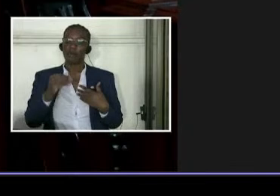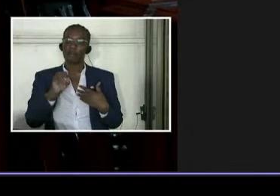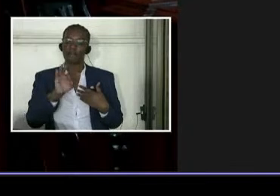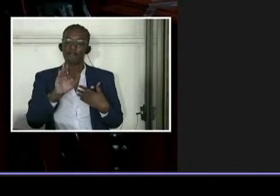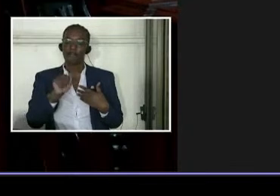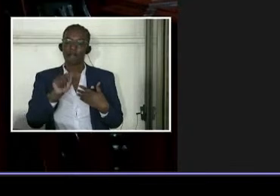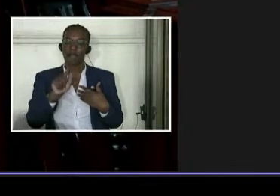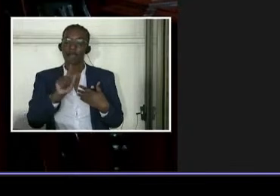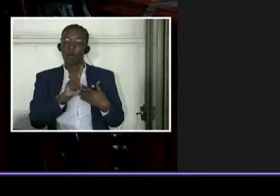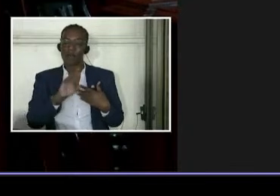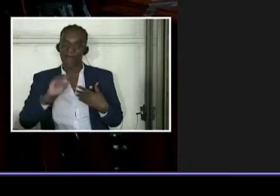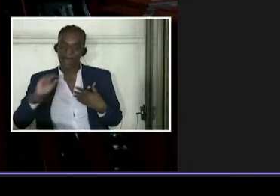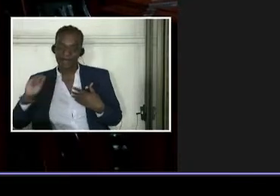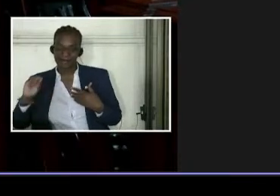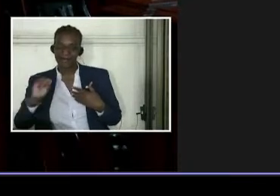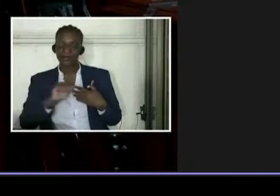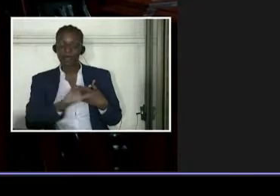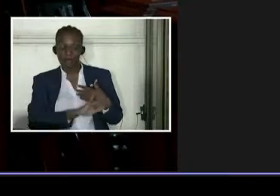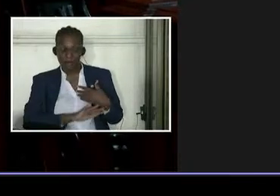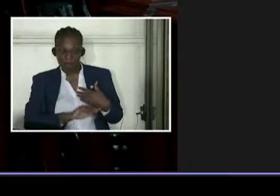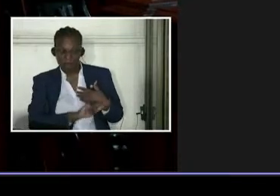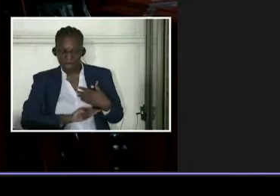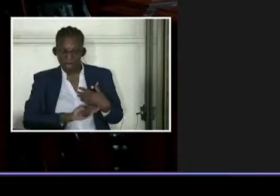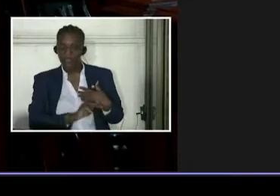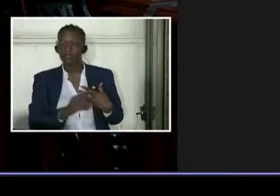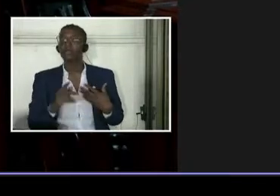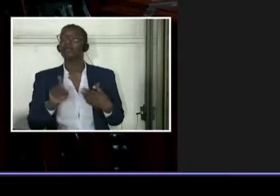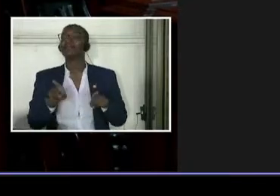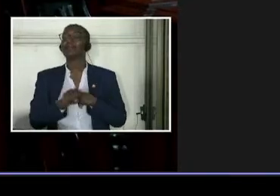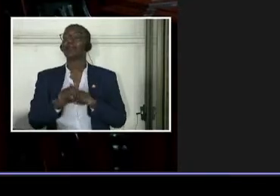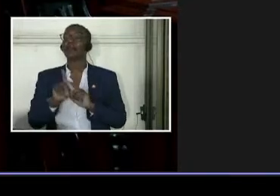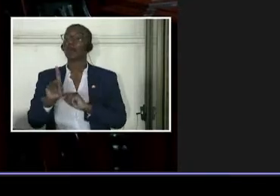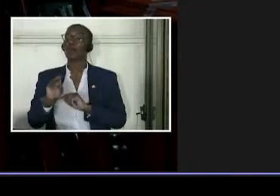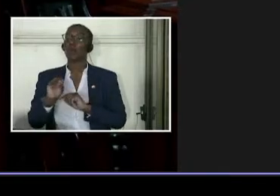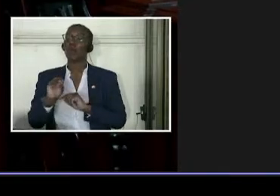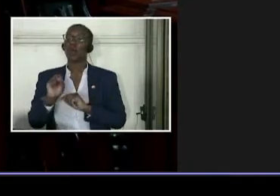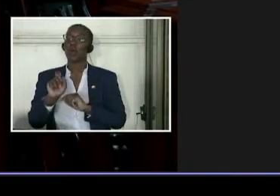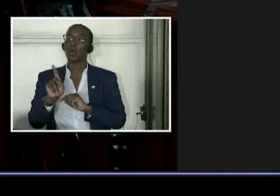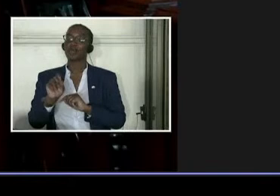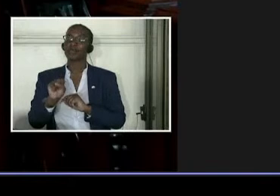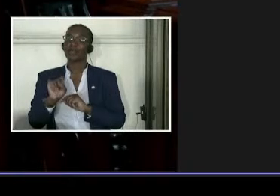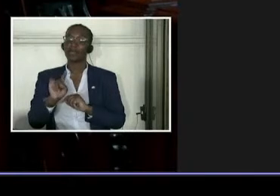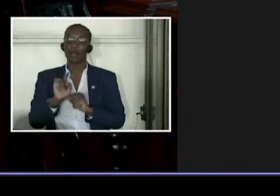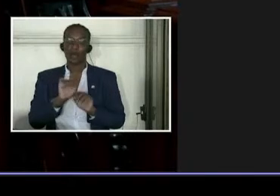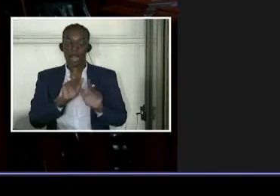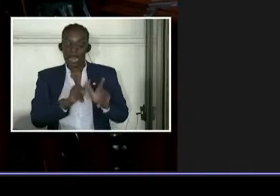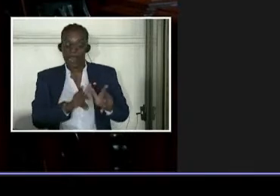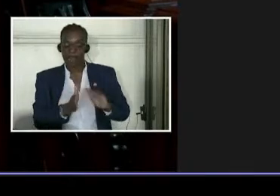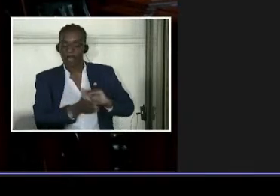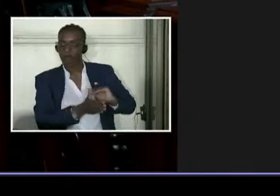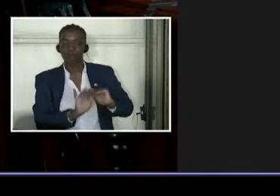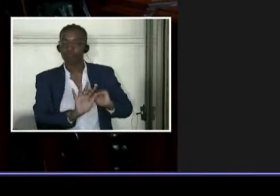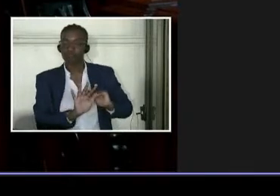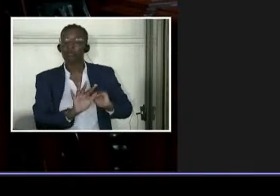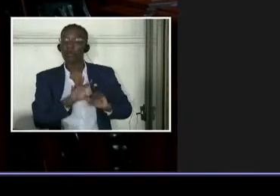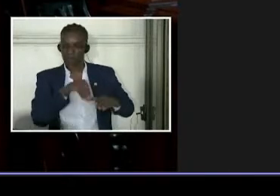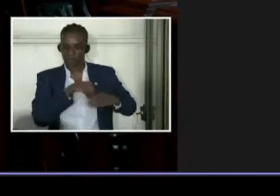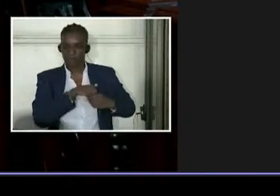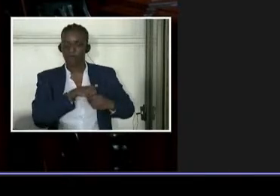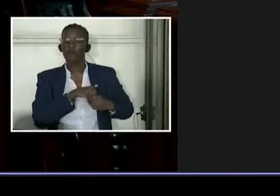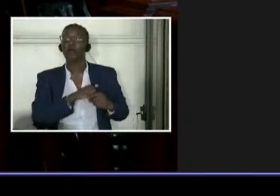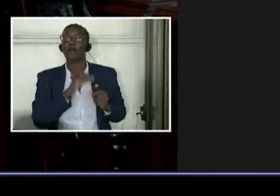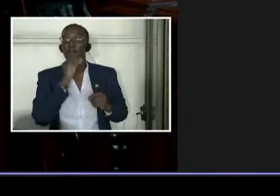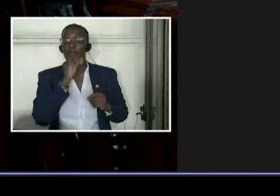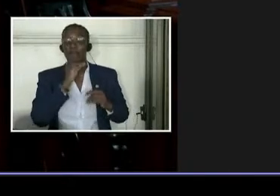100 sites are undergoing bulk infrastructure. Kokstad local municipality is not left out of the mix with 126 sites